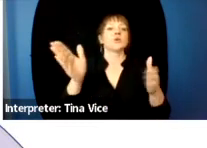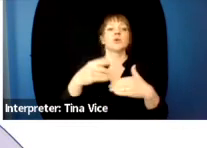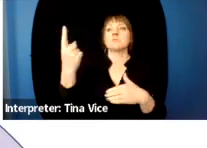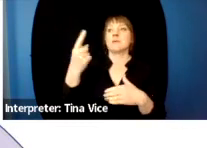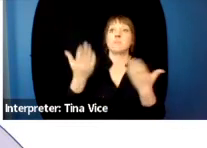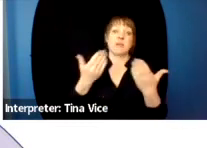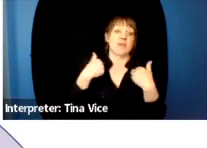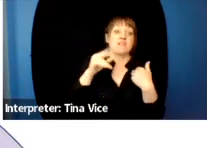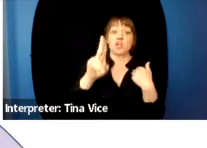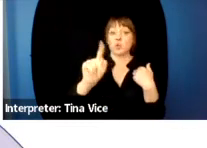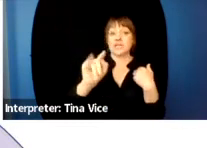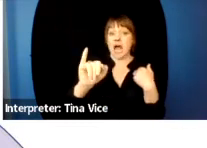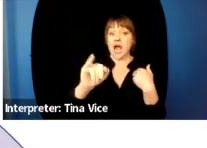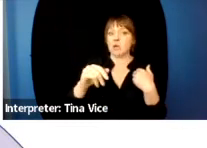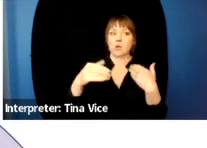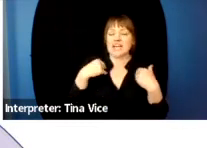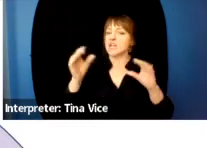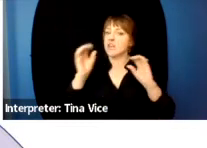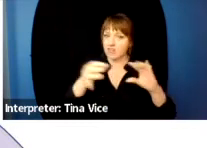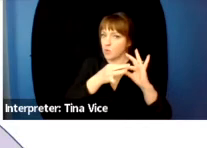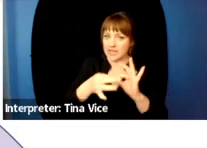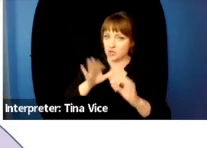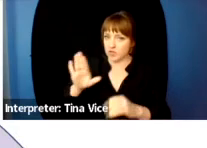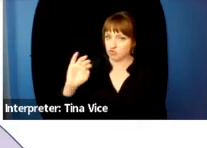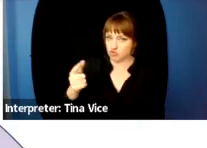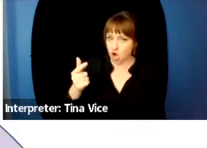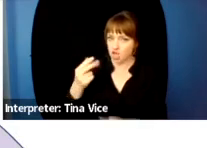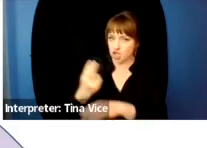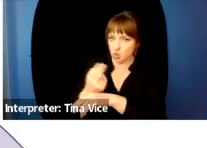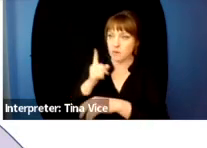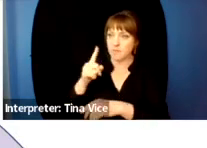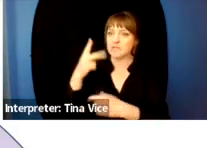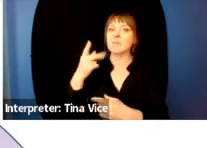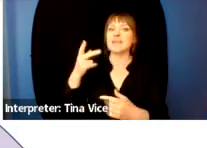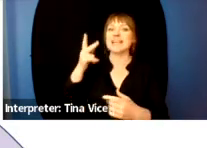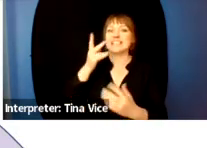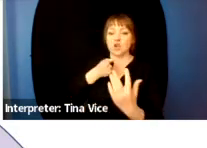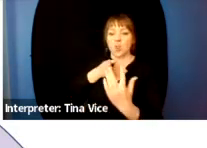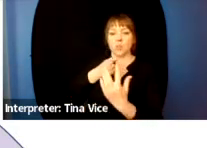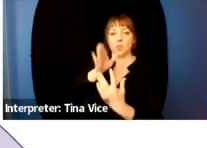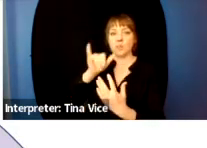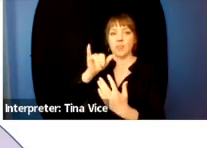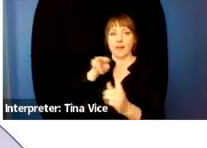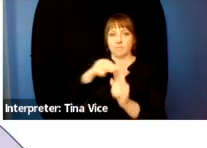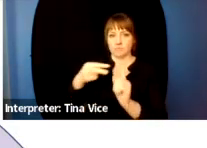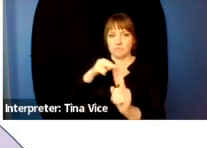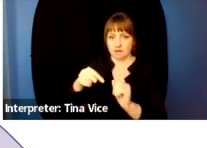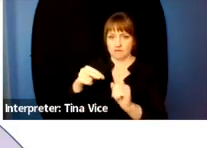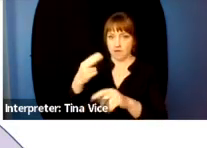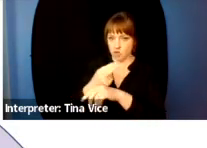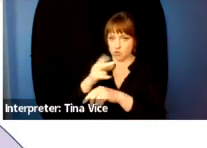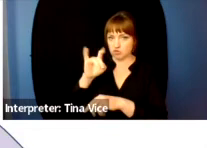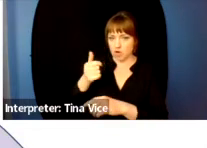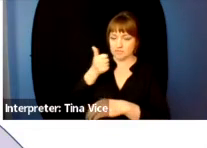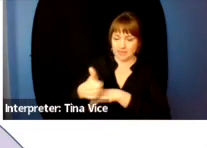UTI, which has nothing to do with their drug or alcohol use, but everything's seen through the lens of drug and alcohol use. So I work with a